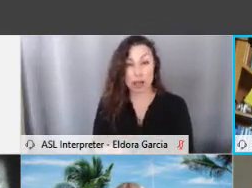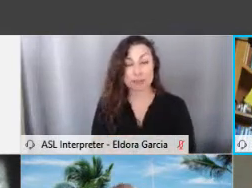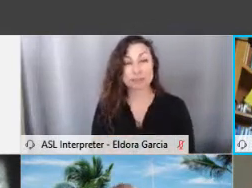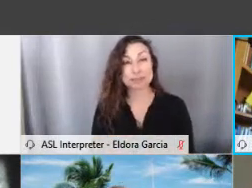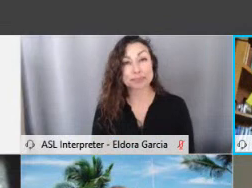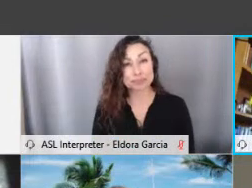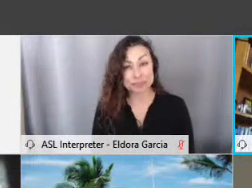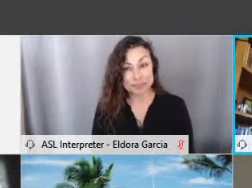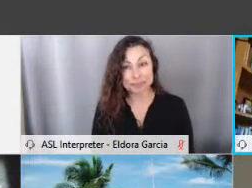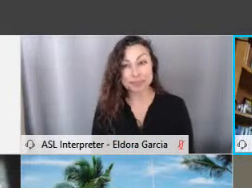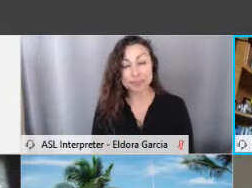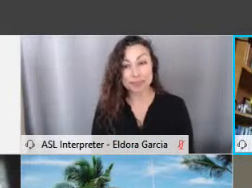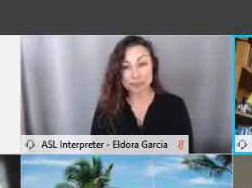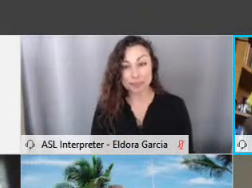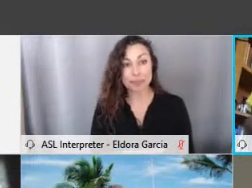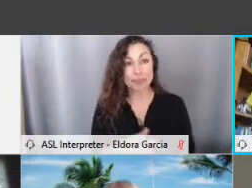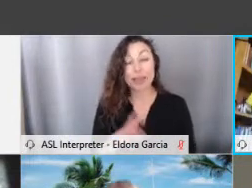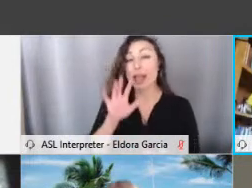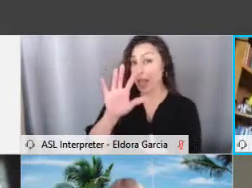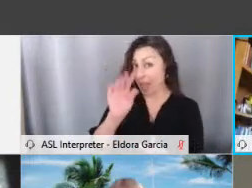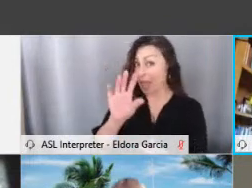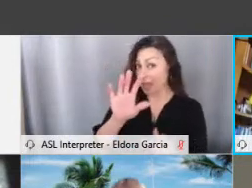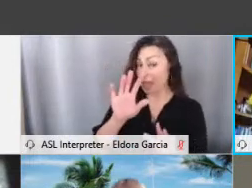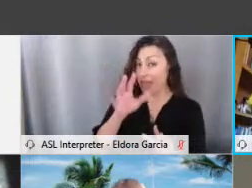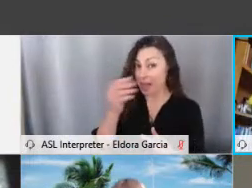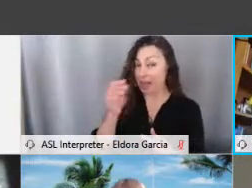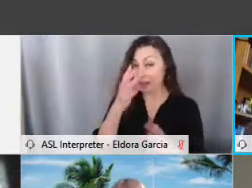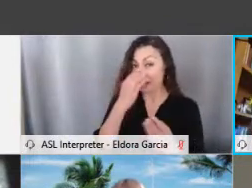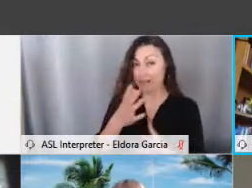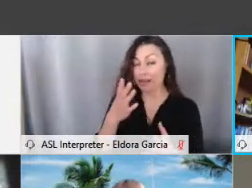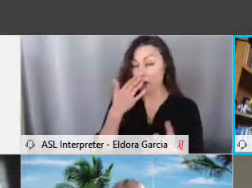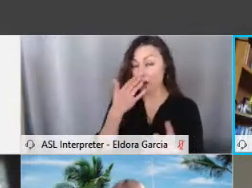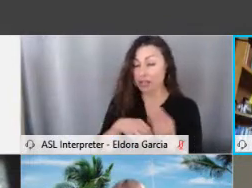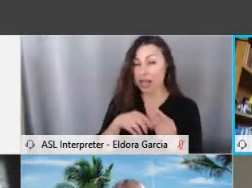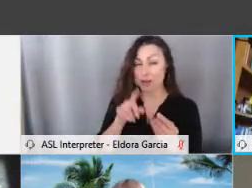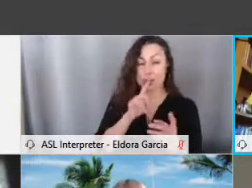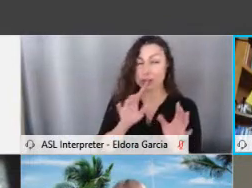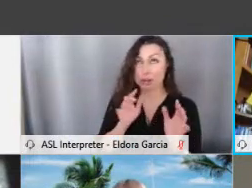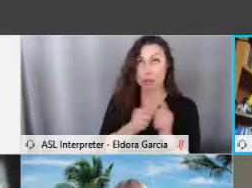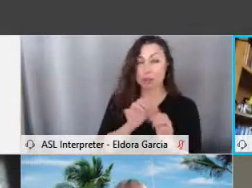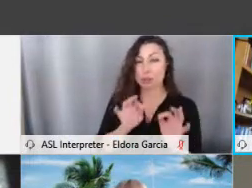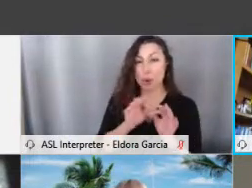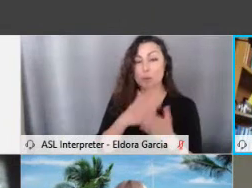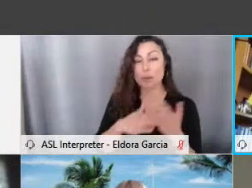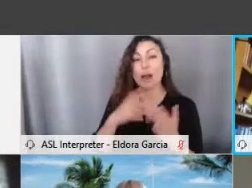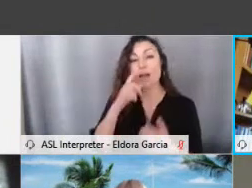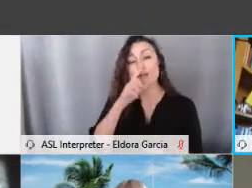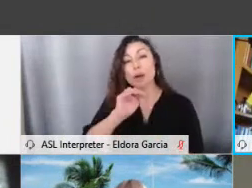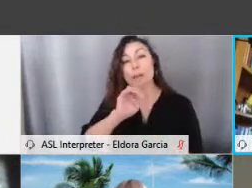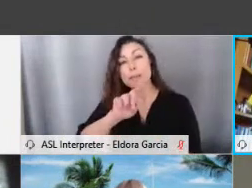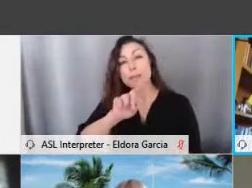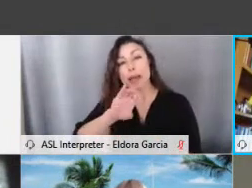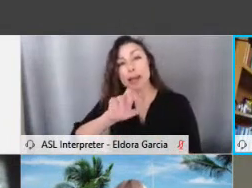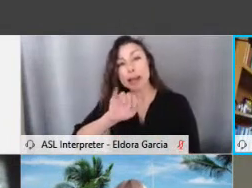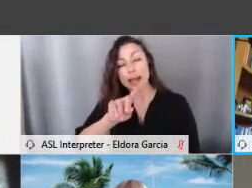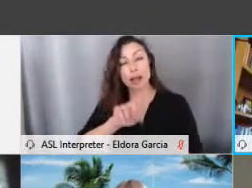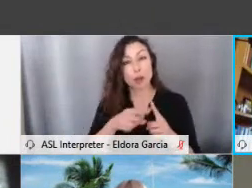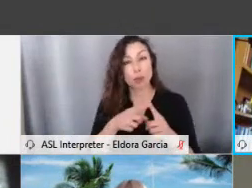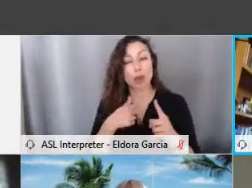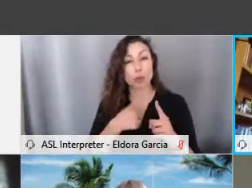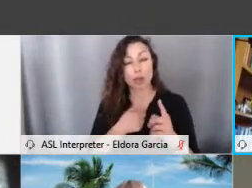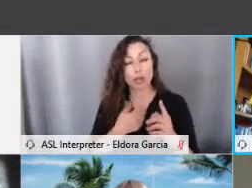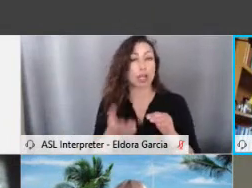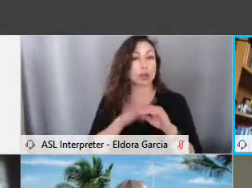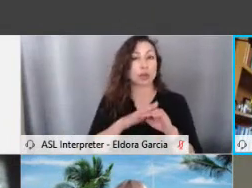Oh, thank you. And at least in Medicaid, I forgot this. This is the most important part. In Medicaid, when we increased hospital